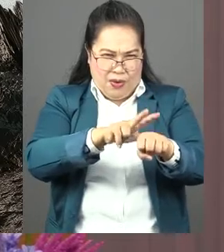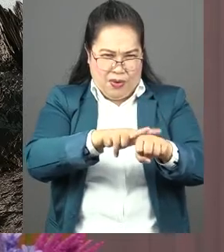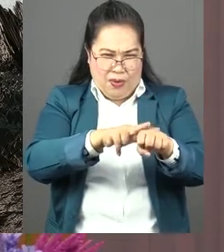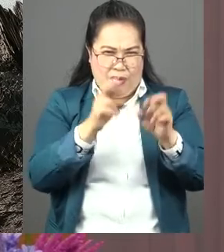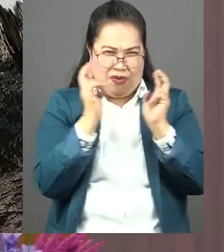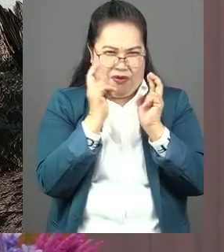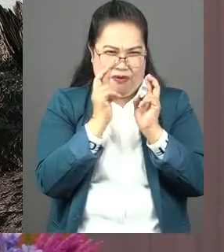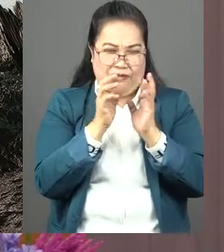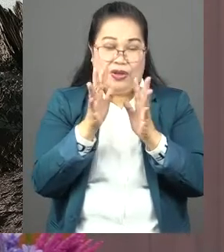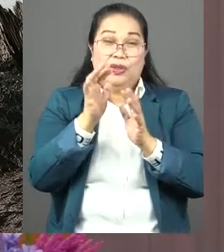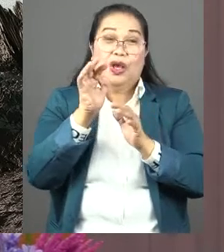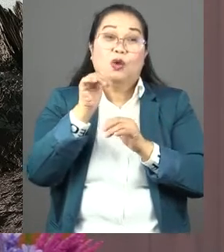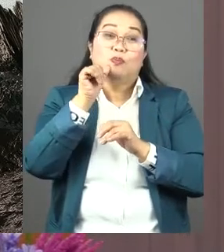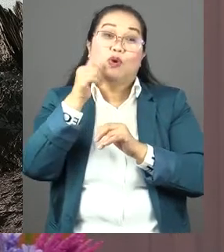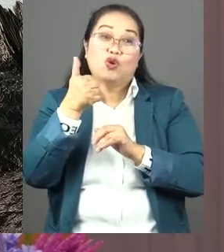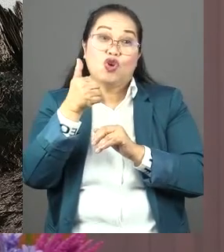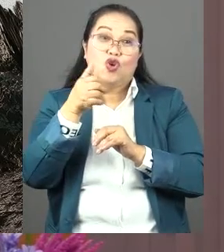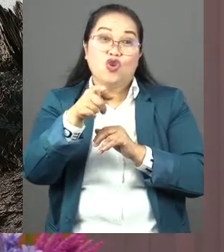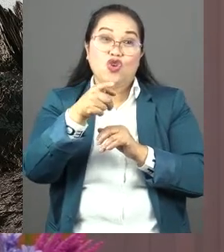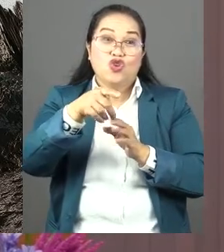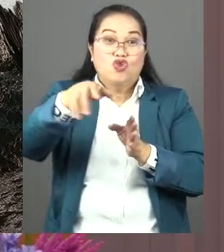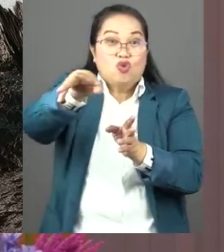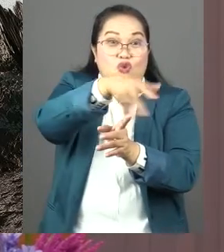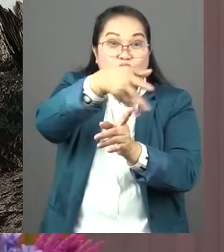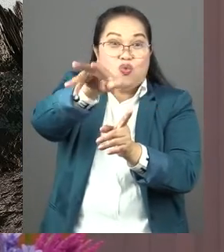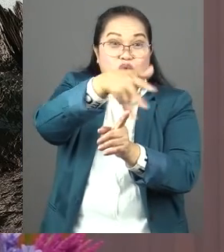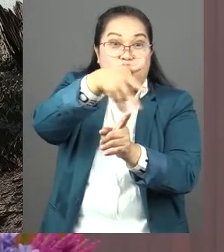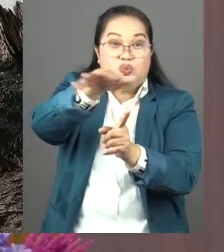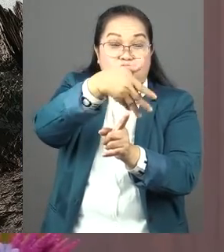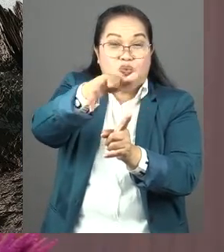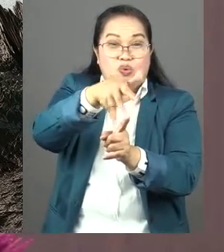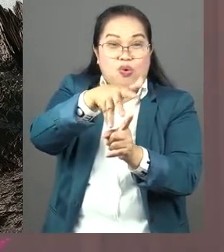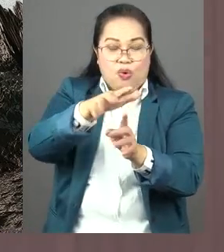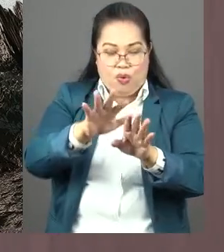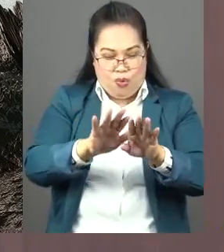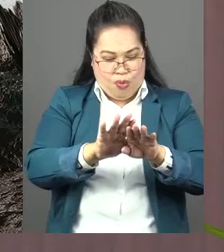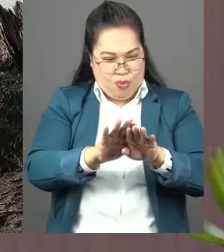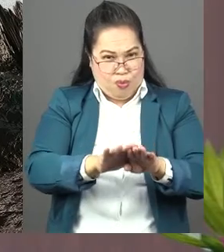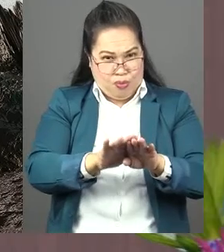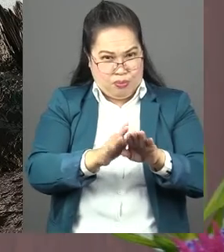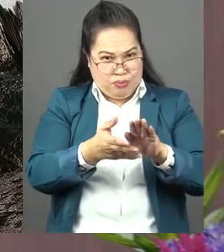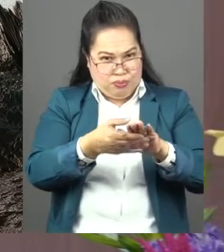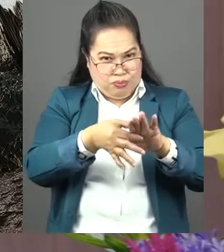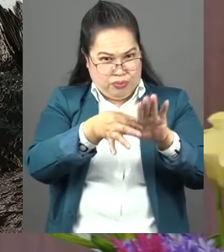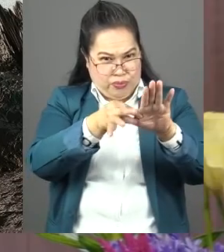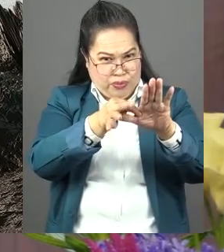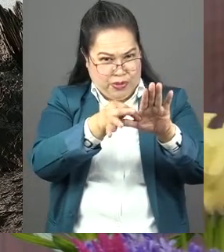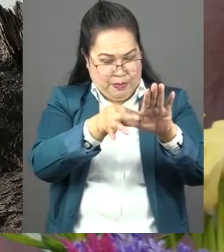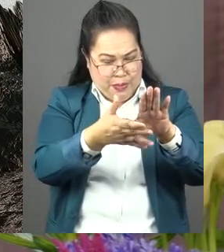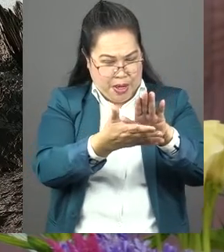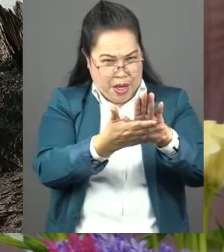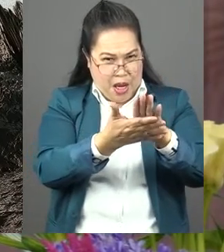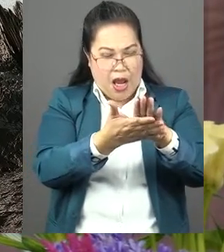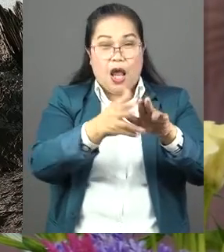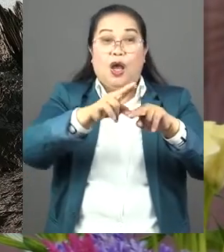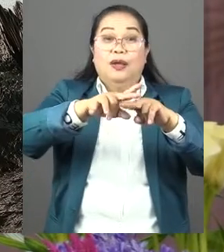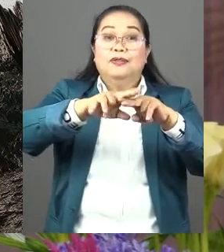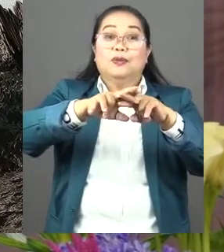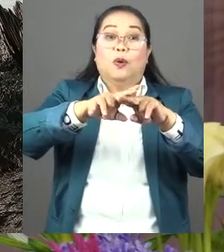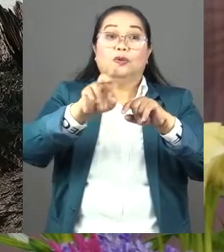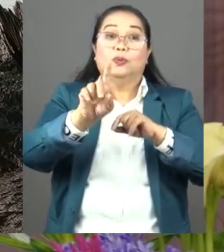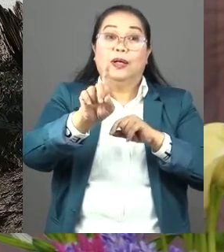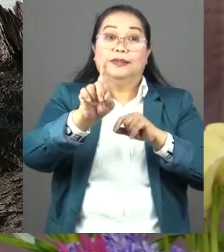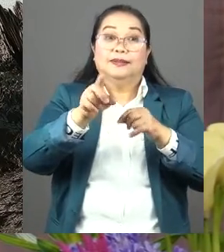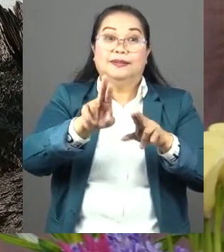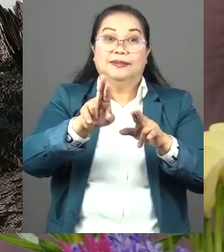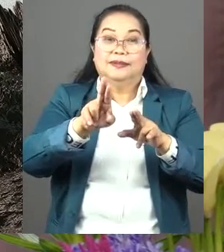delicious barbecue. What happens when you soak the meat in salt,